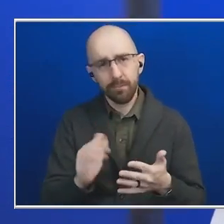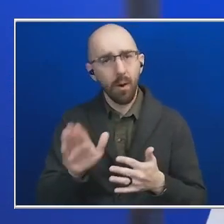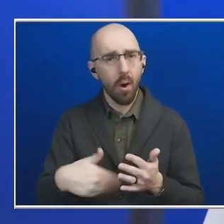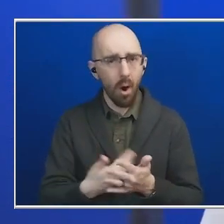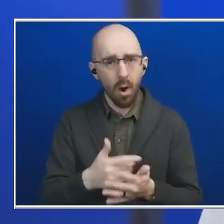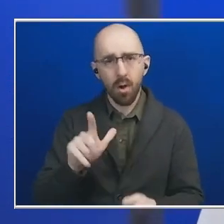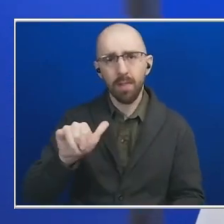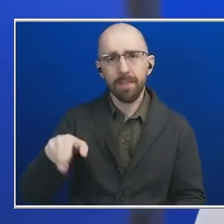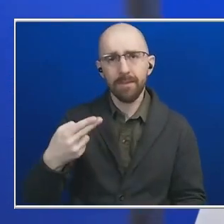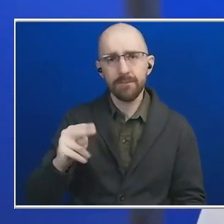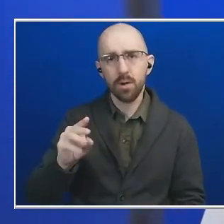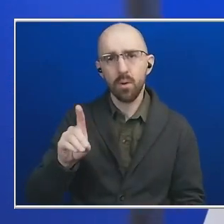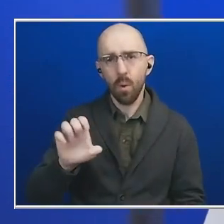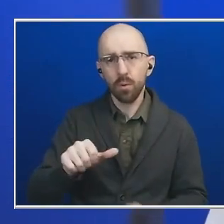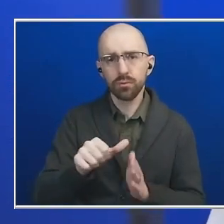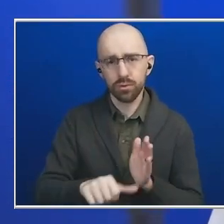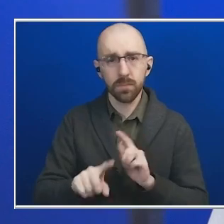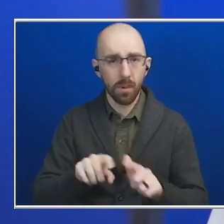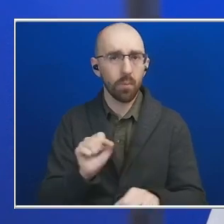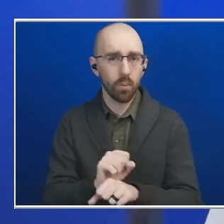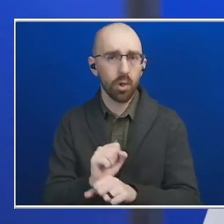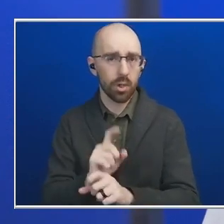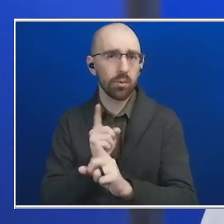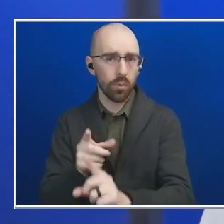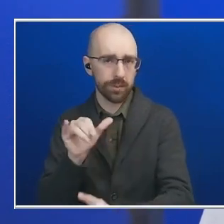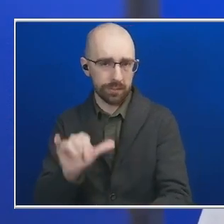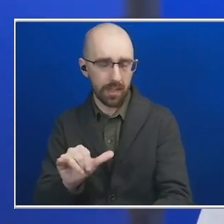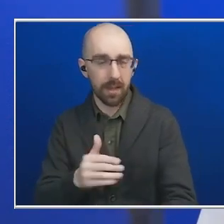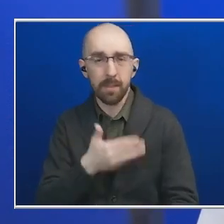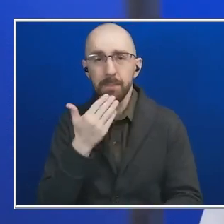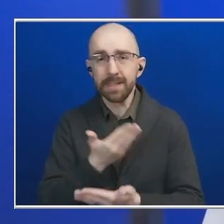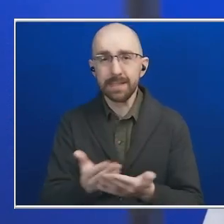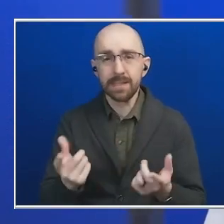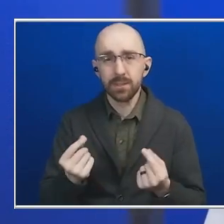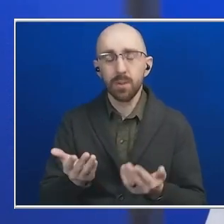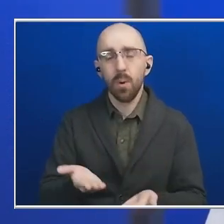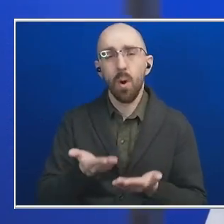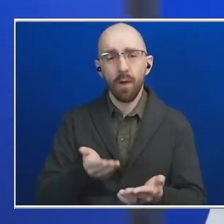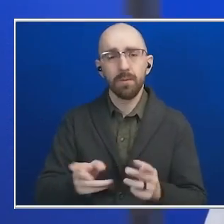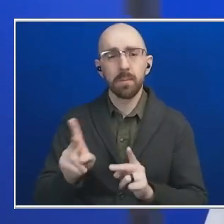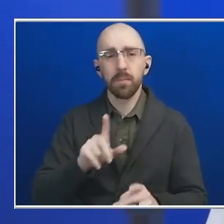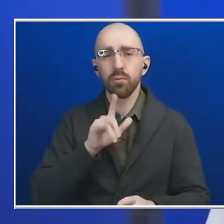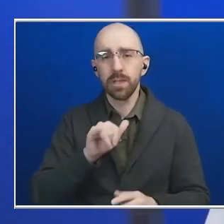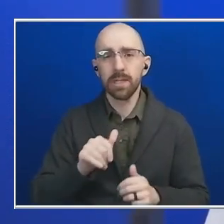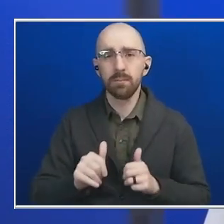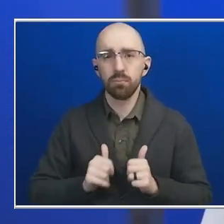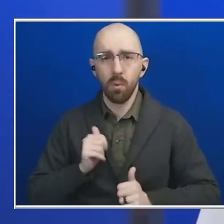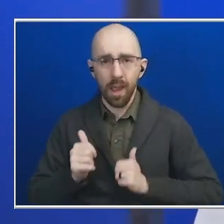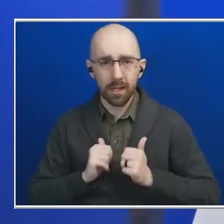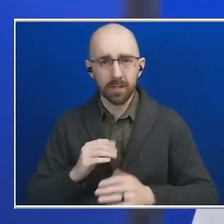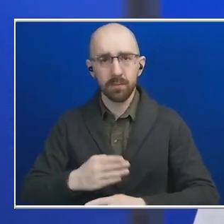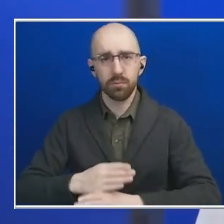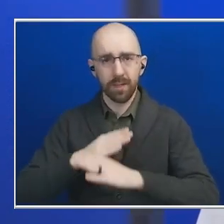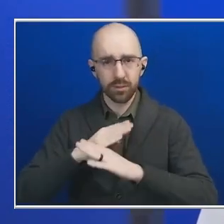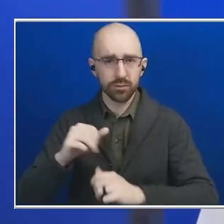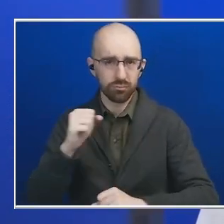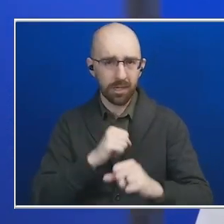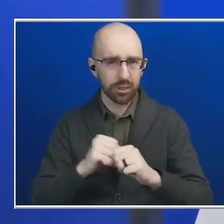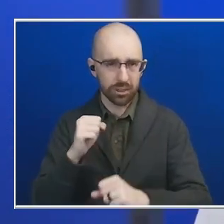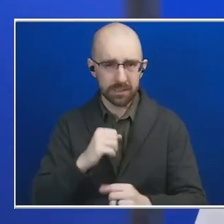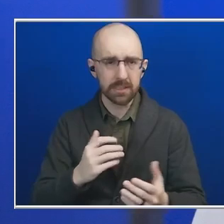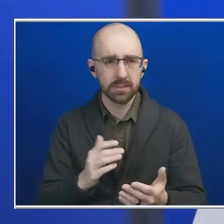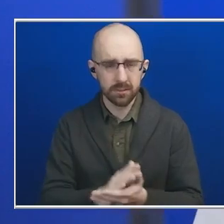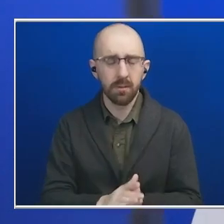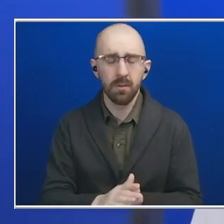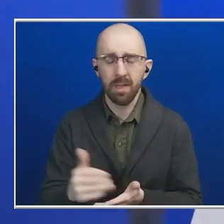towards. Right now, the best thing that we can do is offer people really proactive prevention strategies. And so anywhere that people